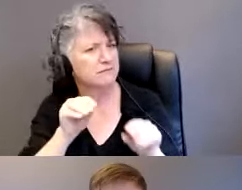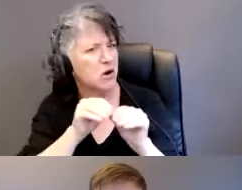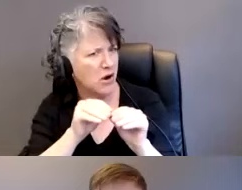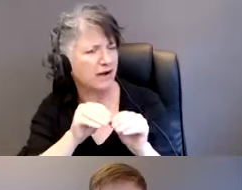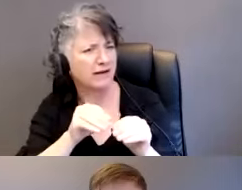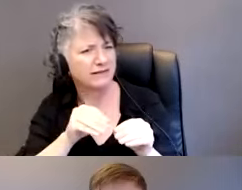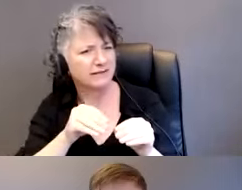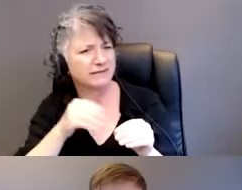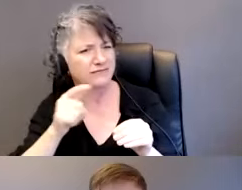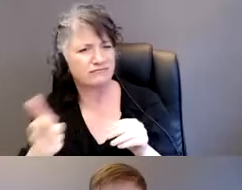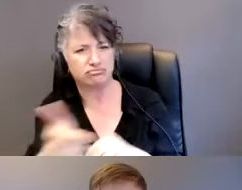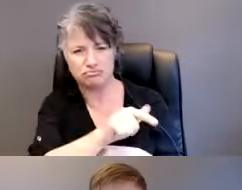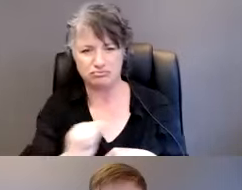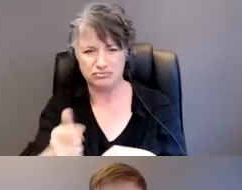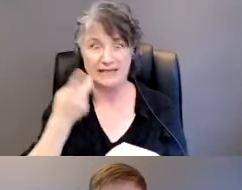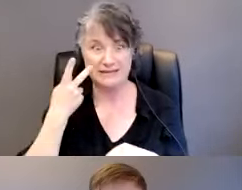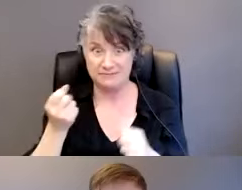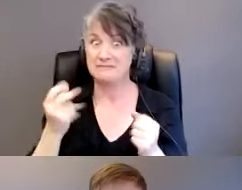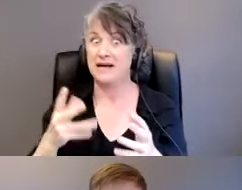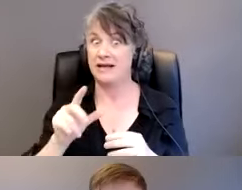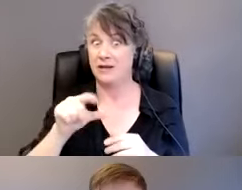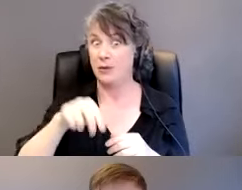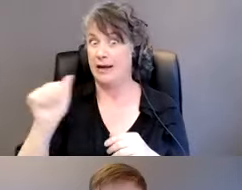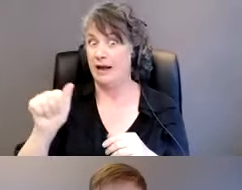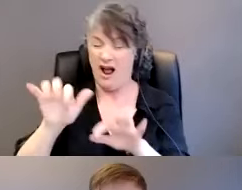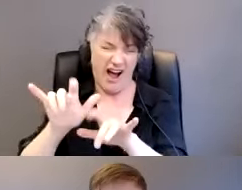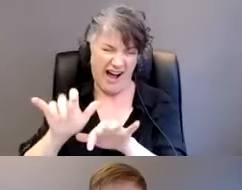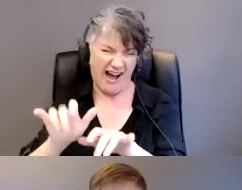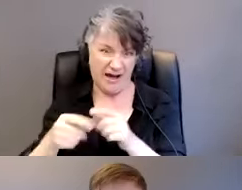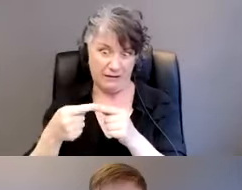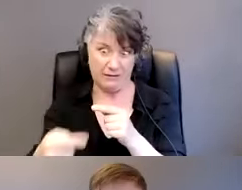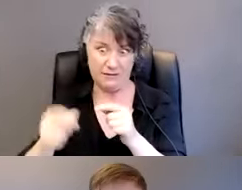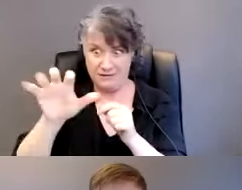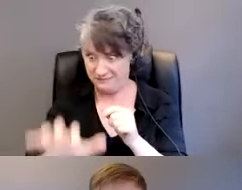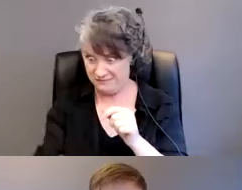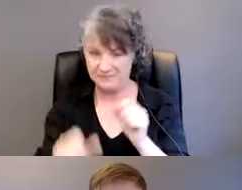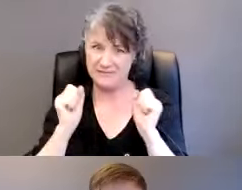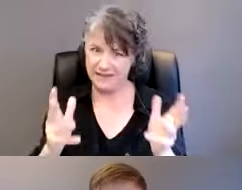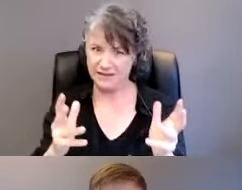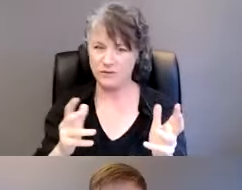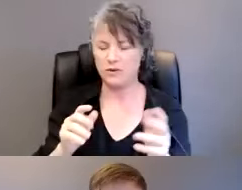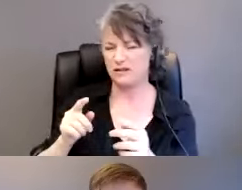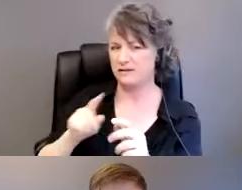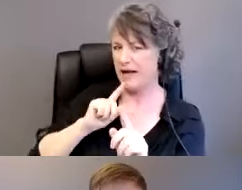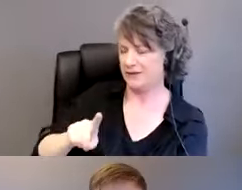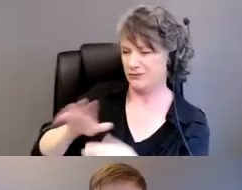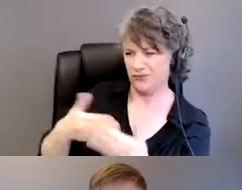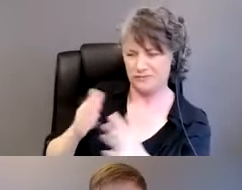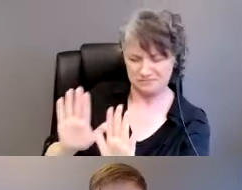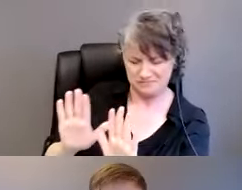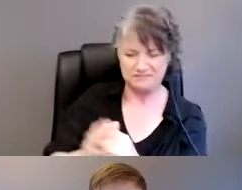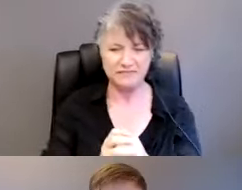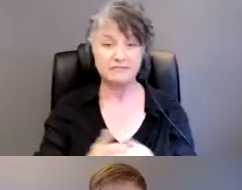And already I can see a lot of questions in our Q&A box for you, so we will address those. Next, I have the pleasure